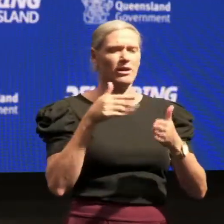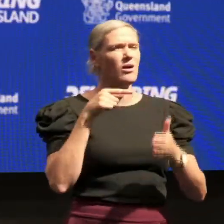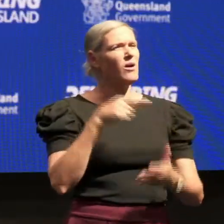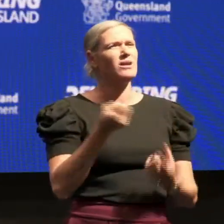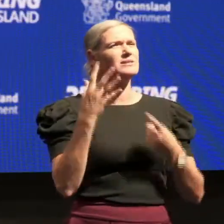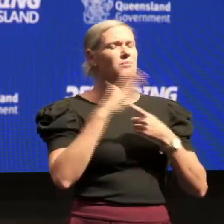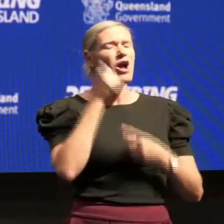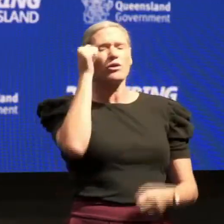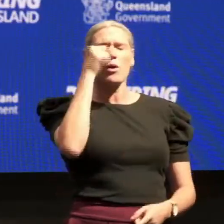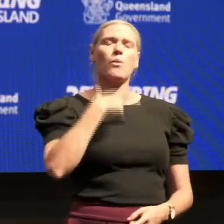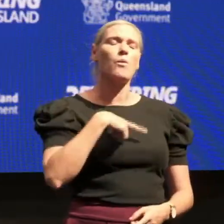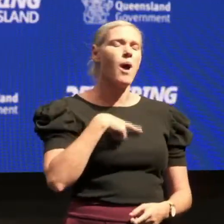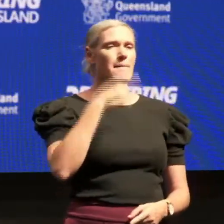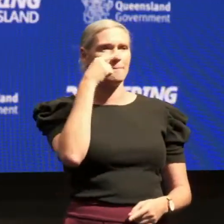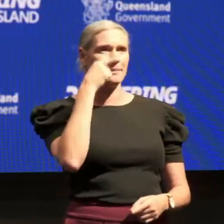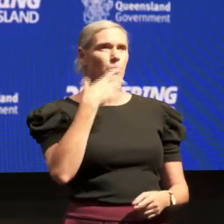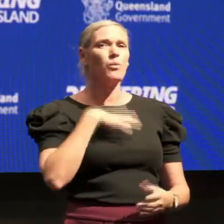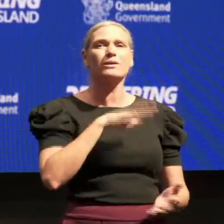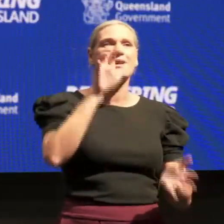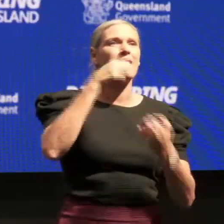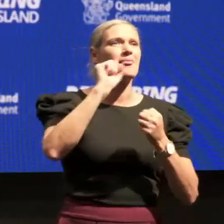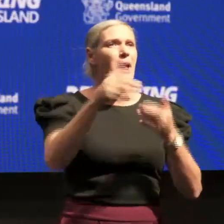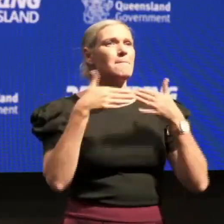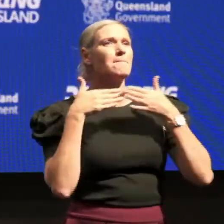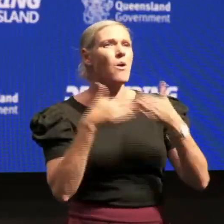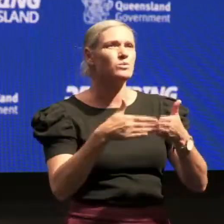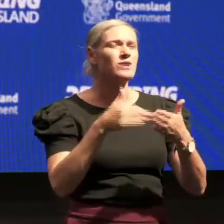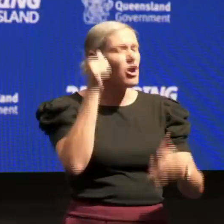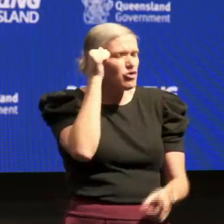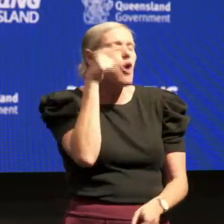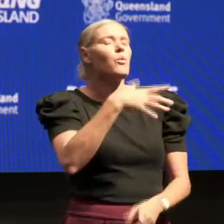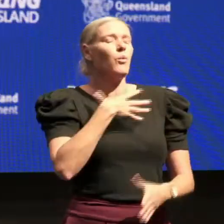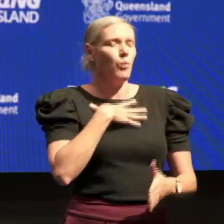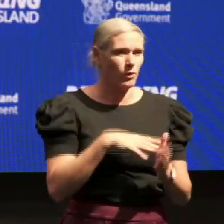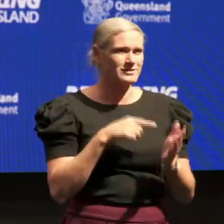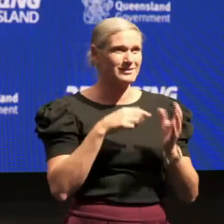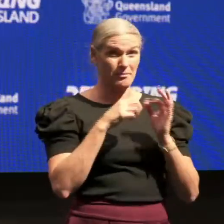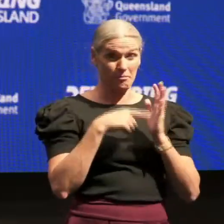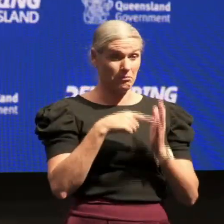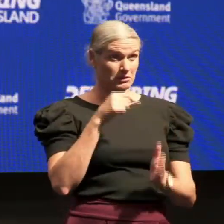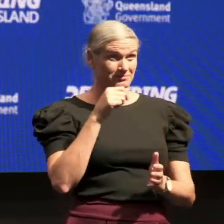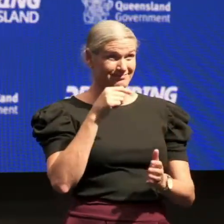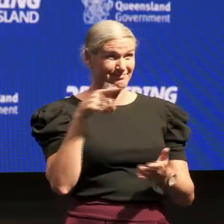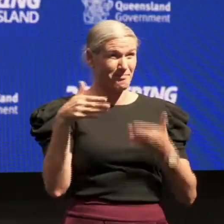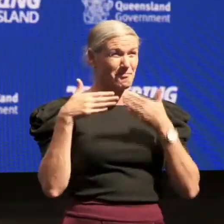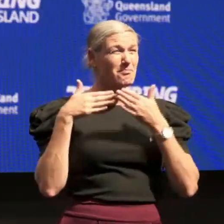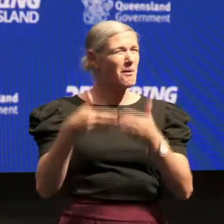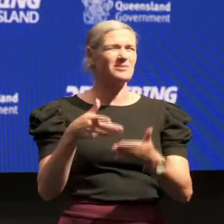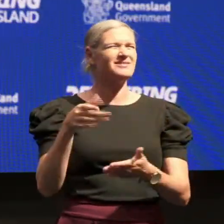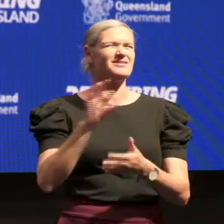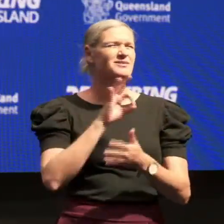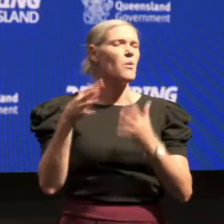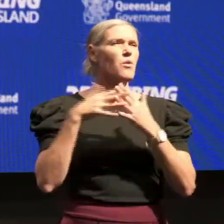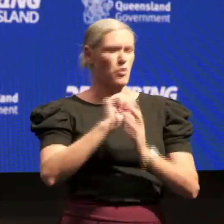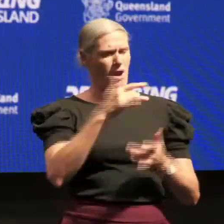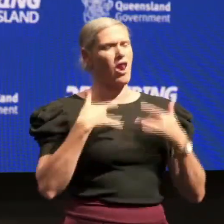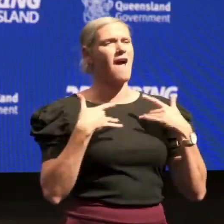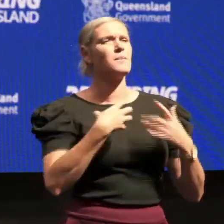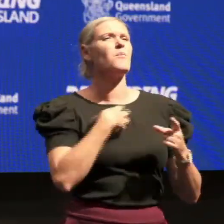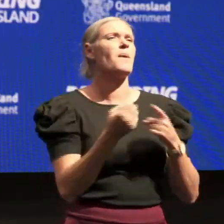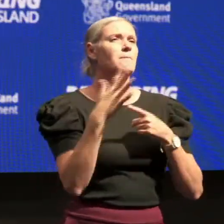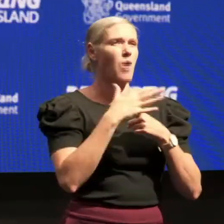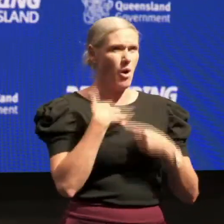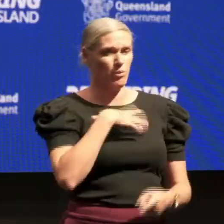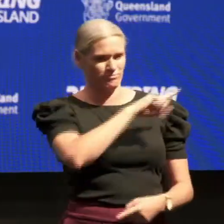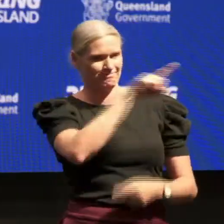understand why people would want to go and retrieve those boats, but your life is worth so much more than your boat, and we want people to be safe,